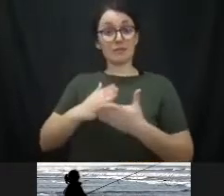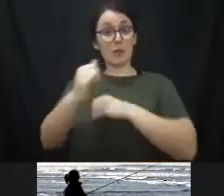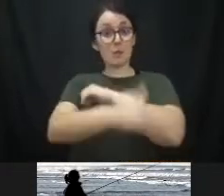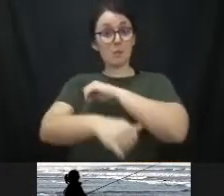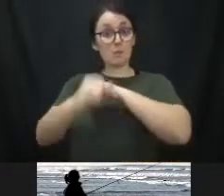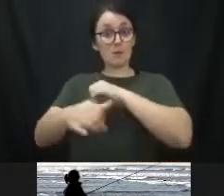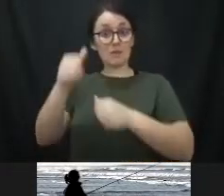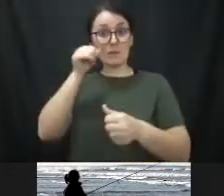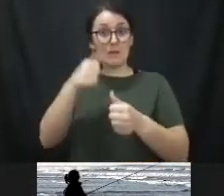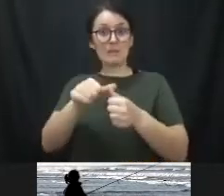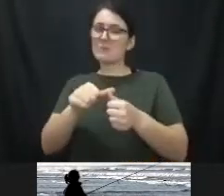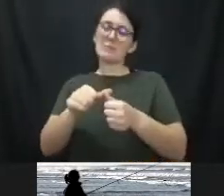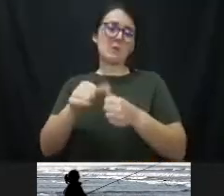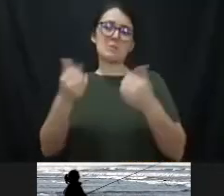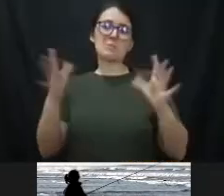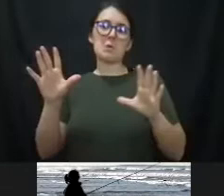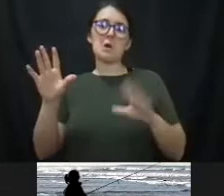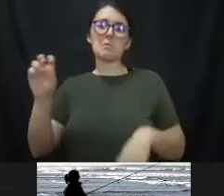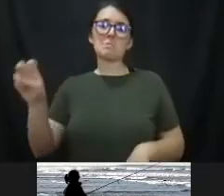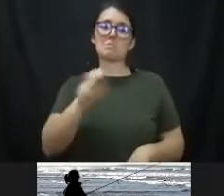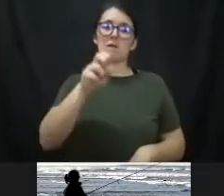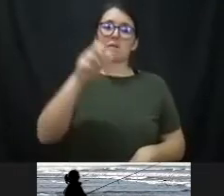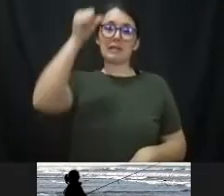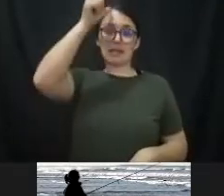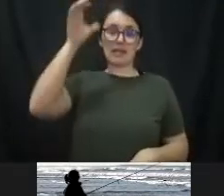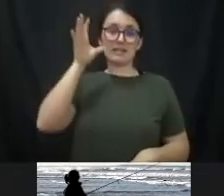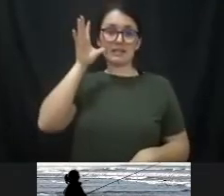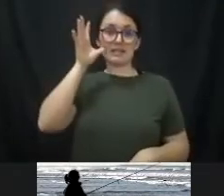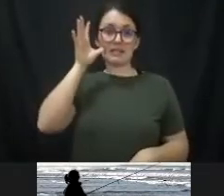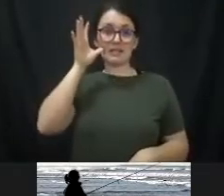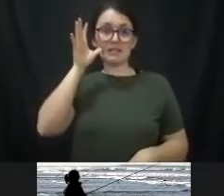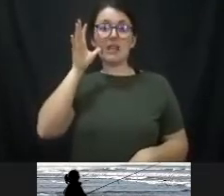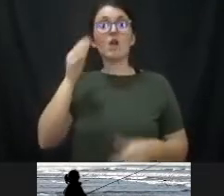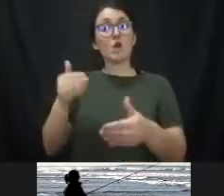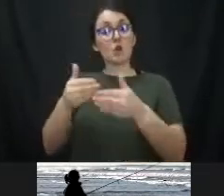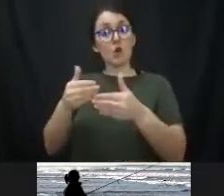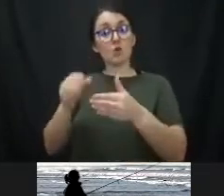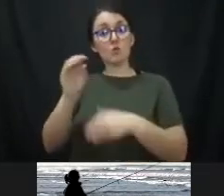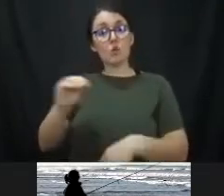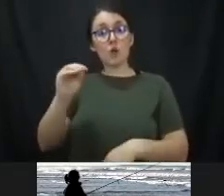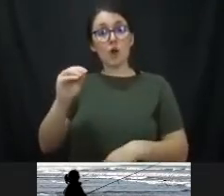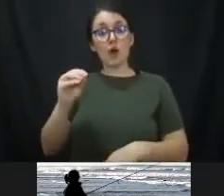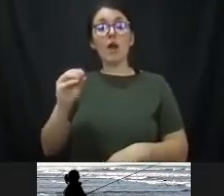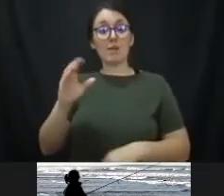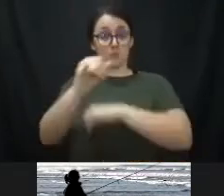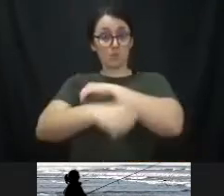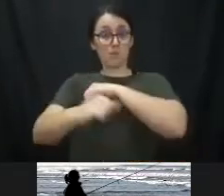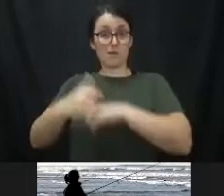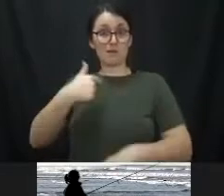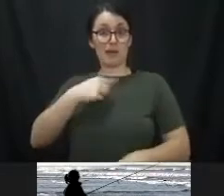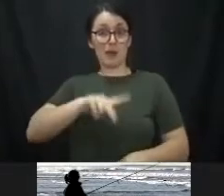stay off the northwest coast here. These are the ones I named, Scarback and Eagle Eye and Blanco. They stay